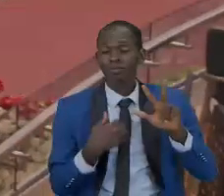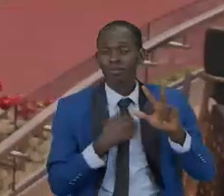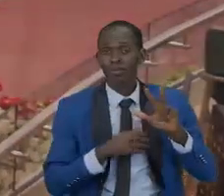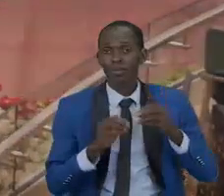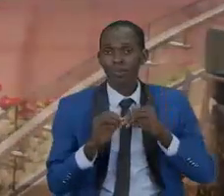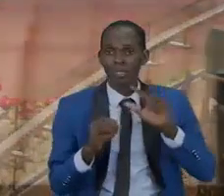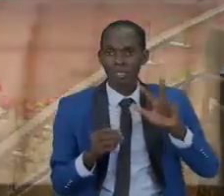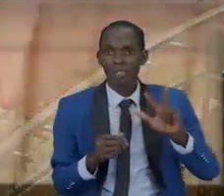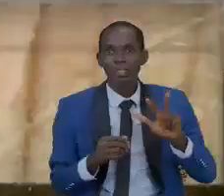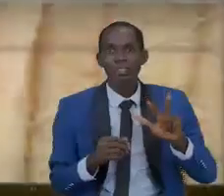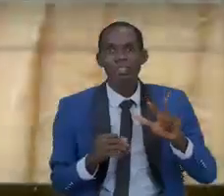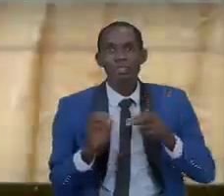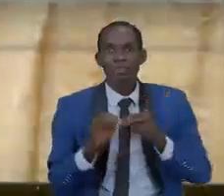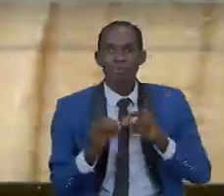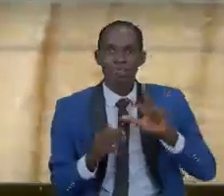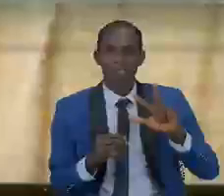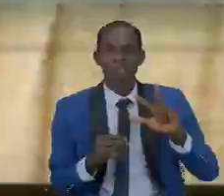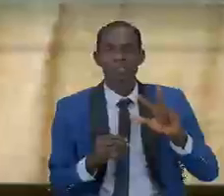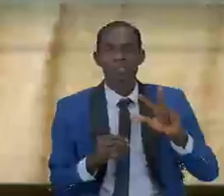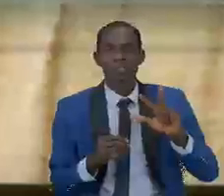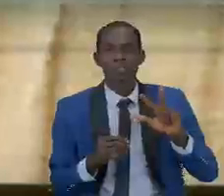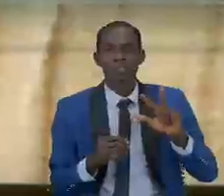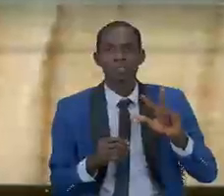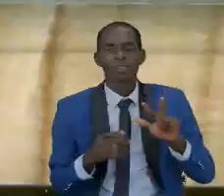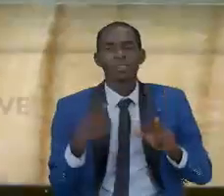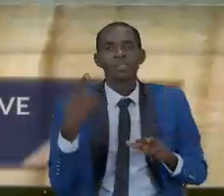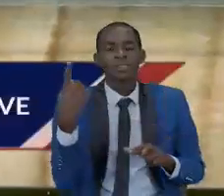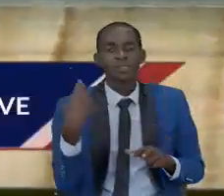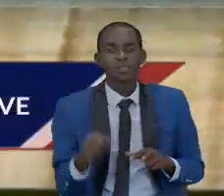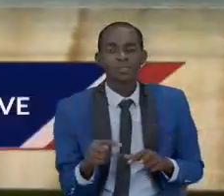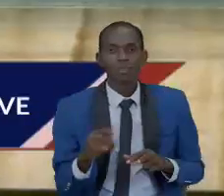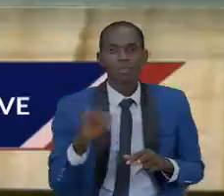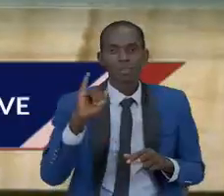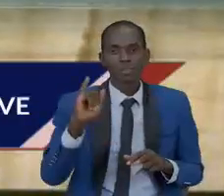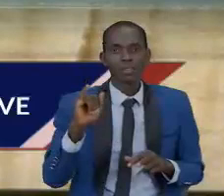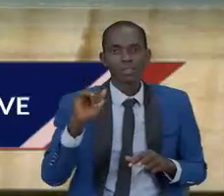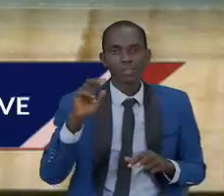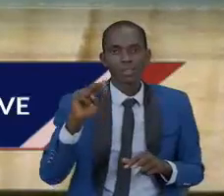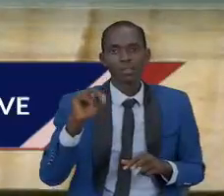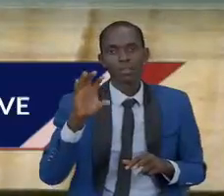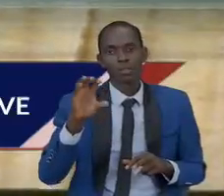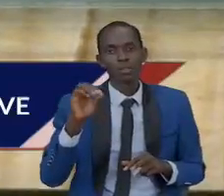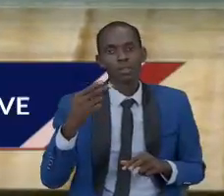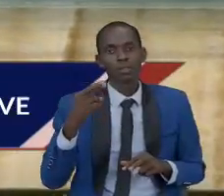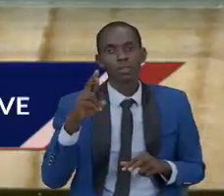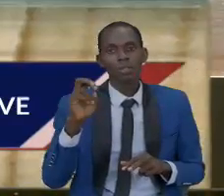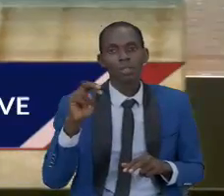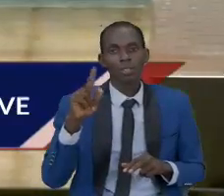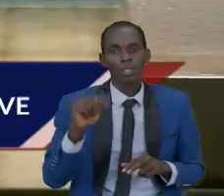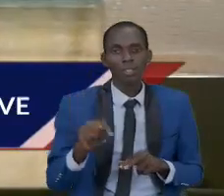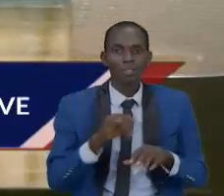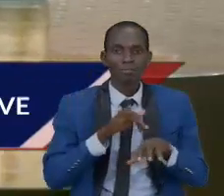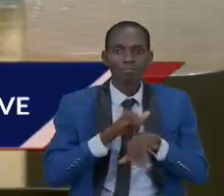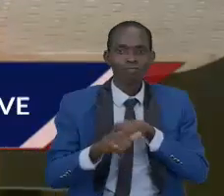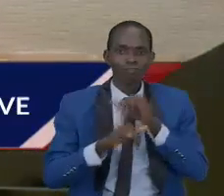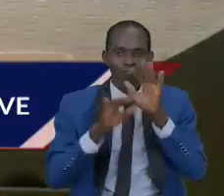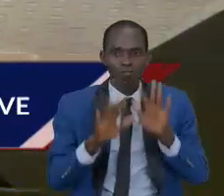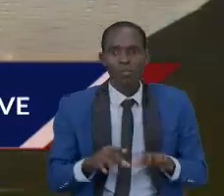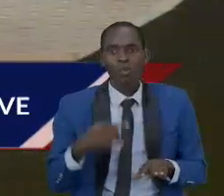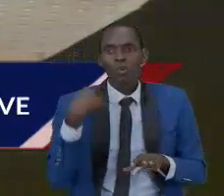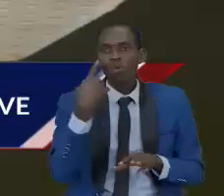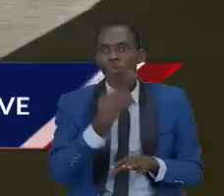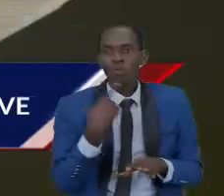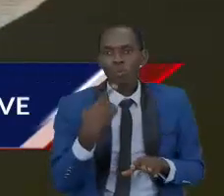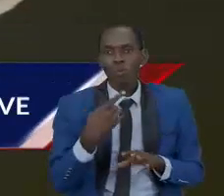other we're looking at number three the incoherent trickstands who make Cloud